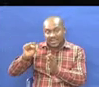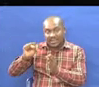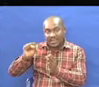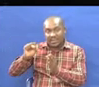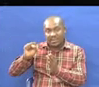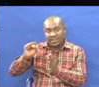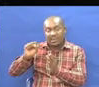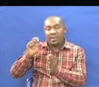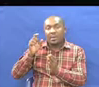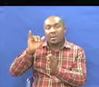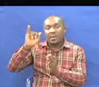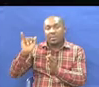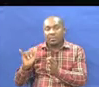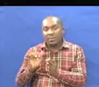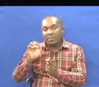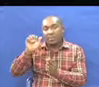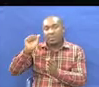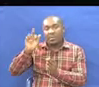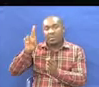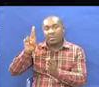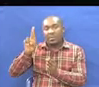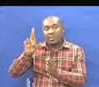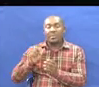is this? This is hydrogen peroxide.